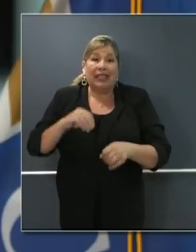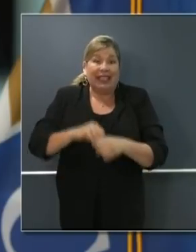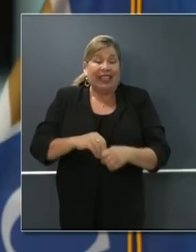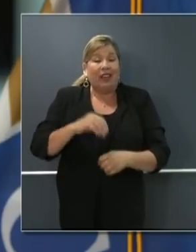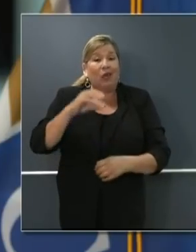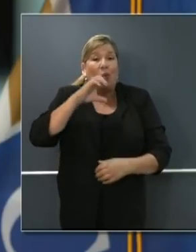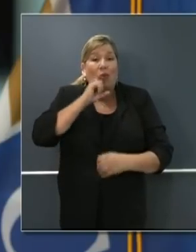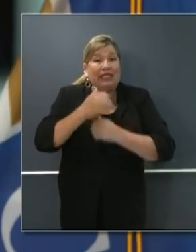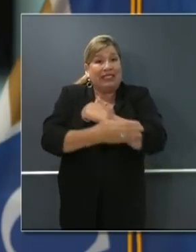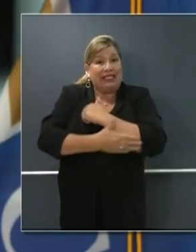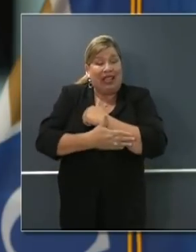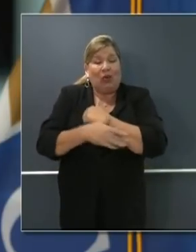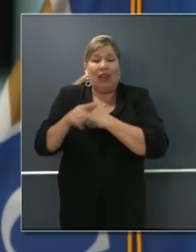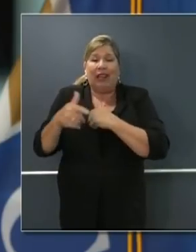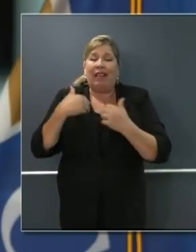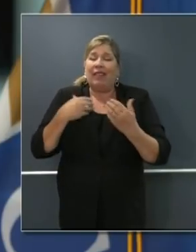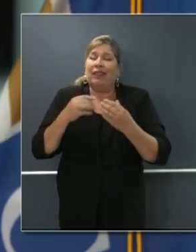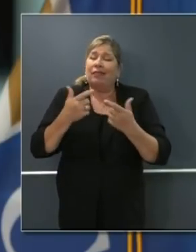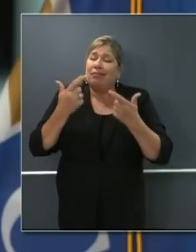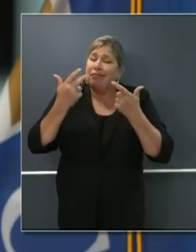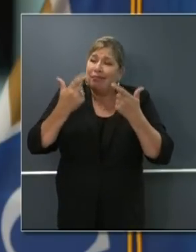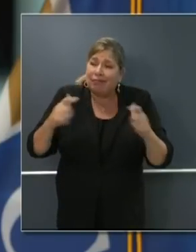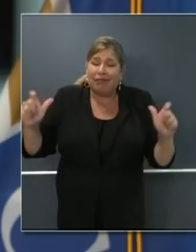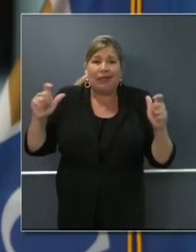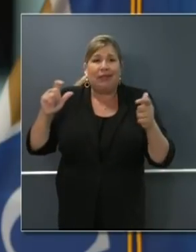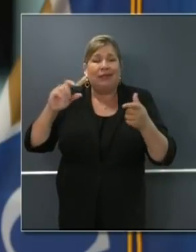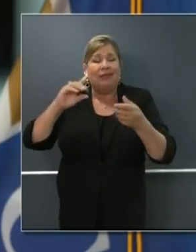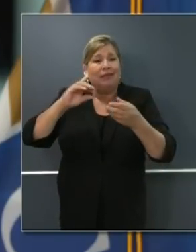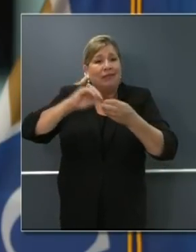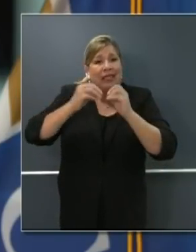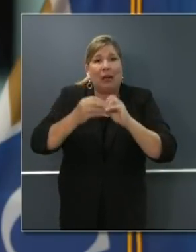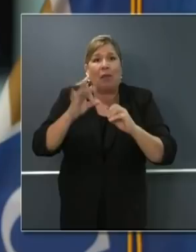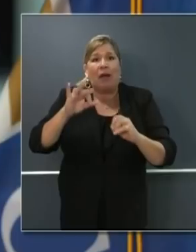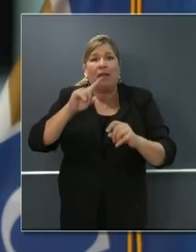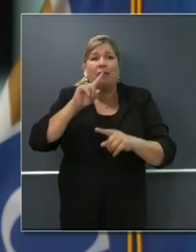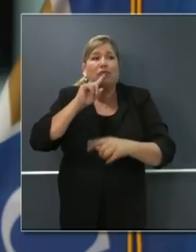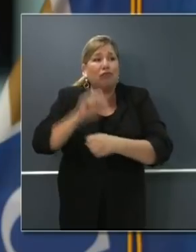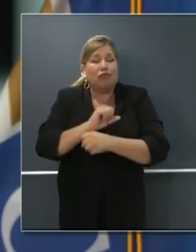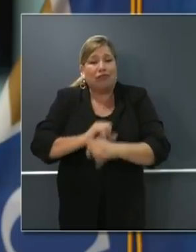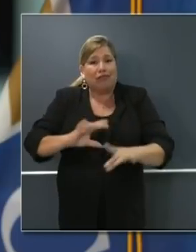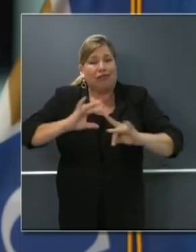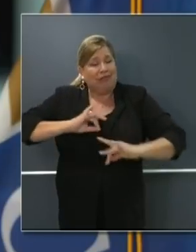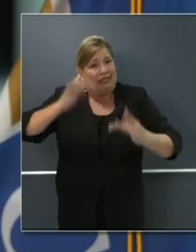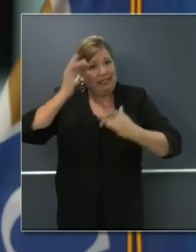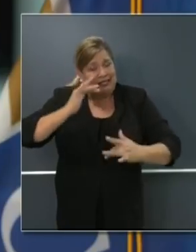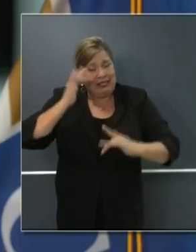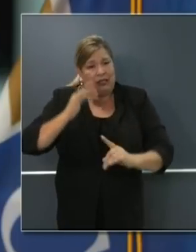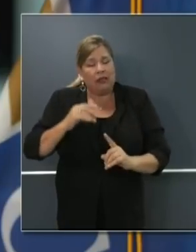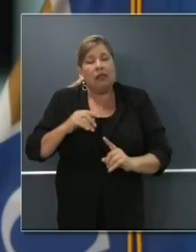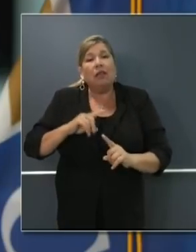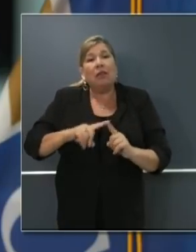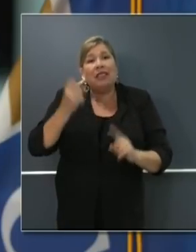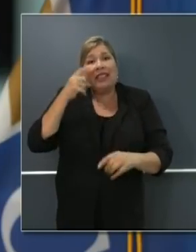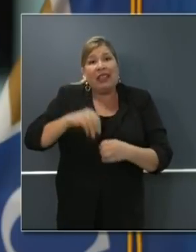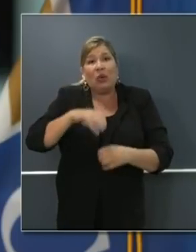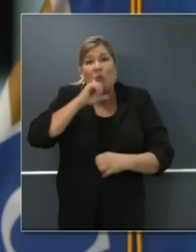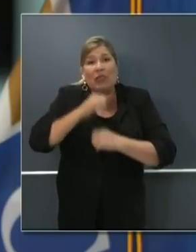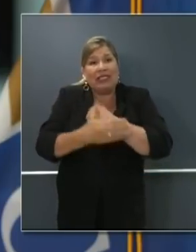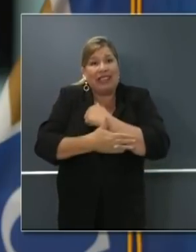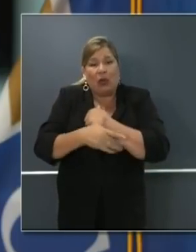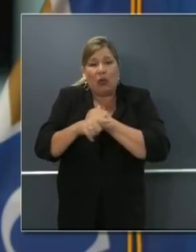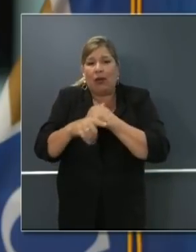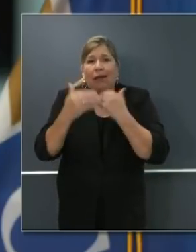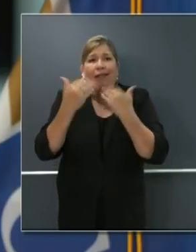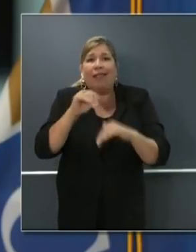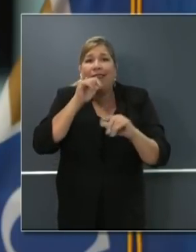again, size and scope, very limited number of people have been tested in that county. And so we need to provide more tests. And as we do, you'll see